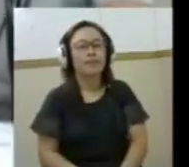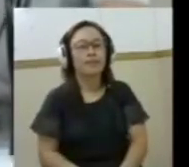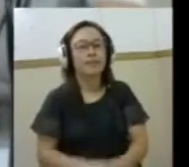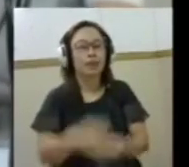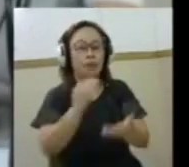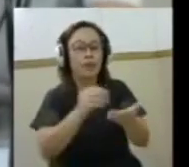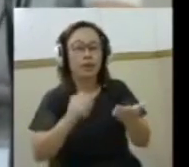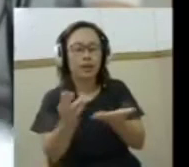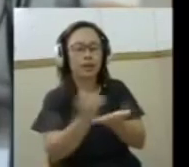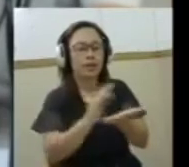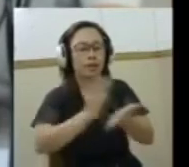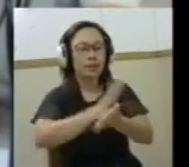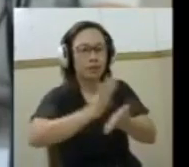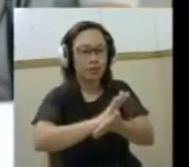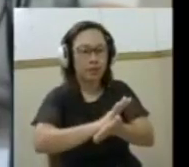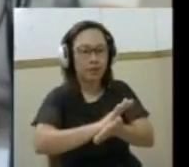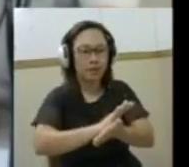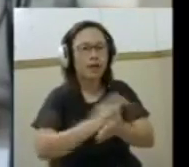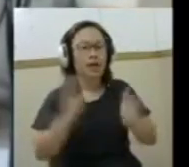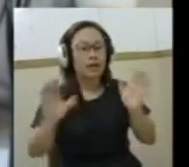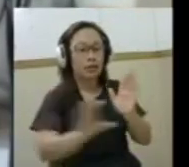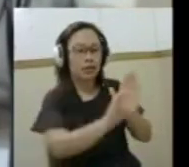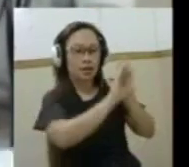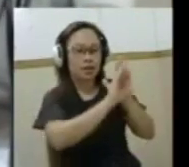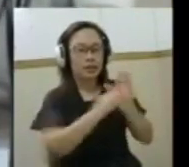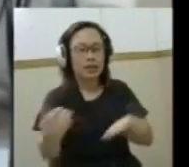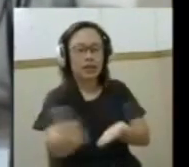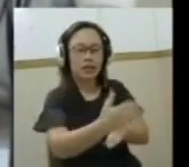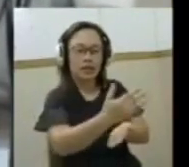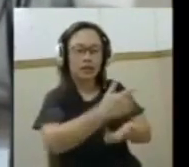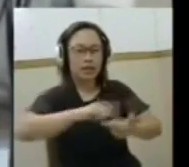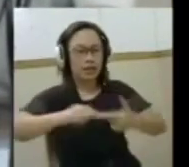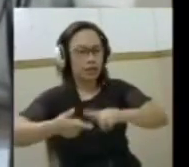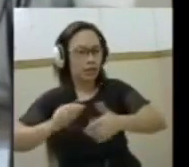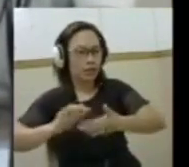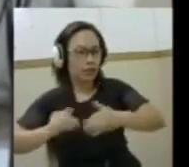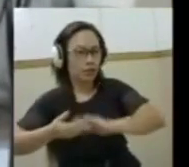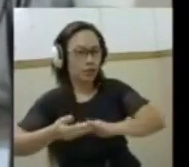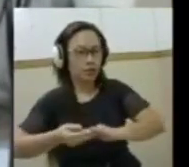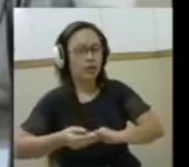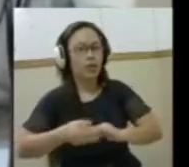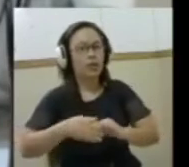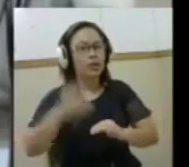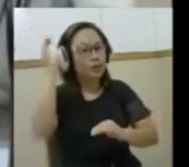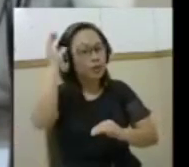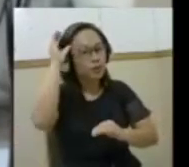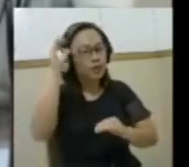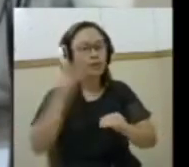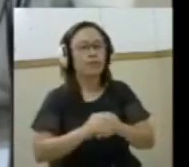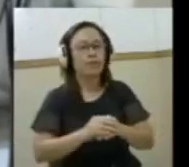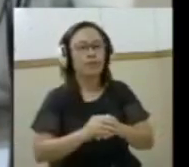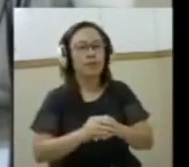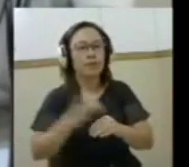Writing a research paper poses challenges in gathering literature. You need to consider